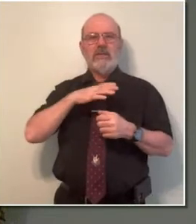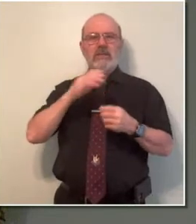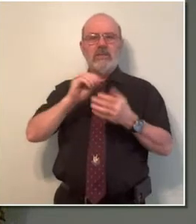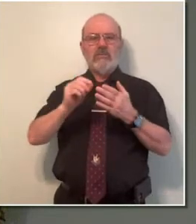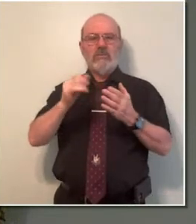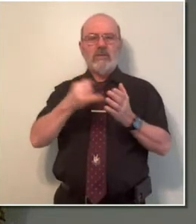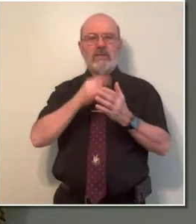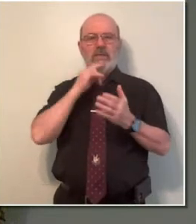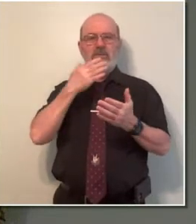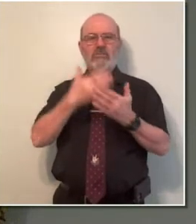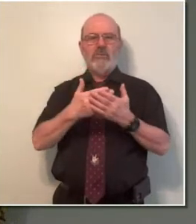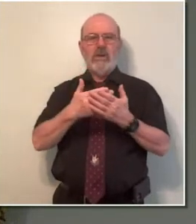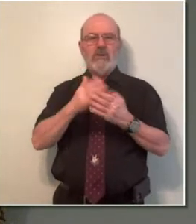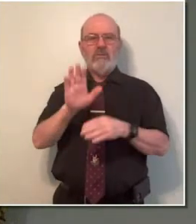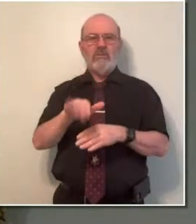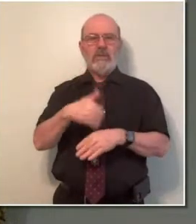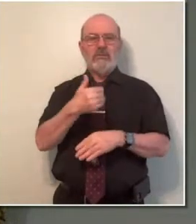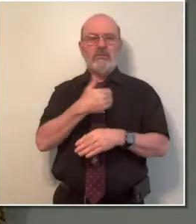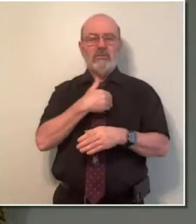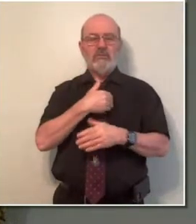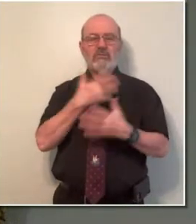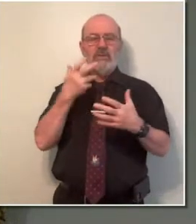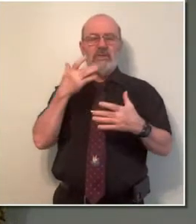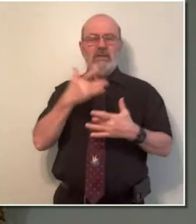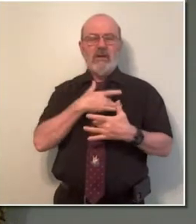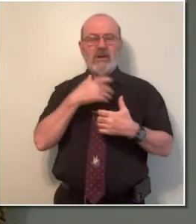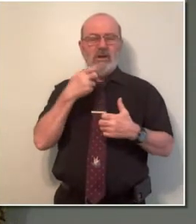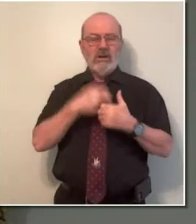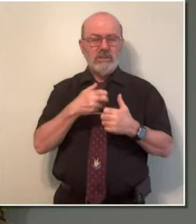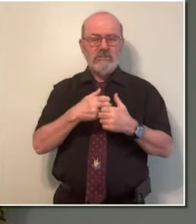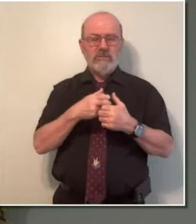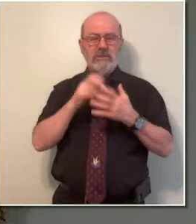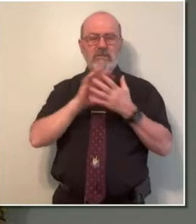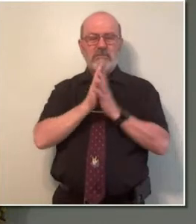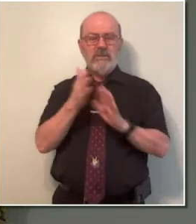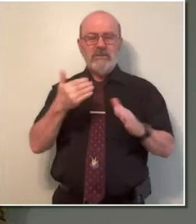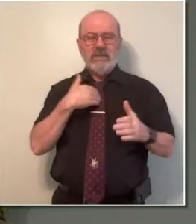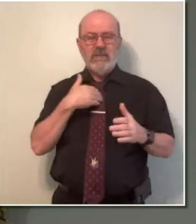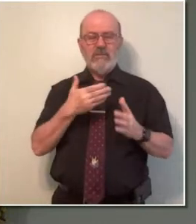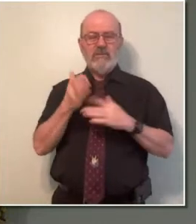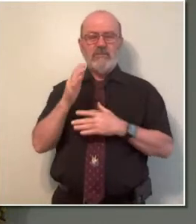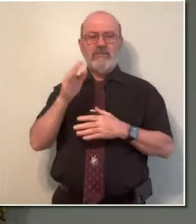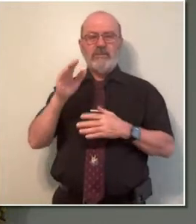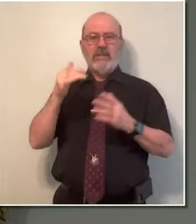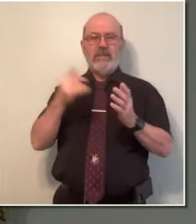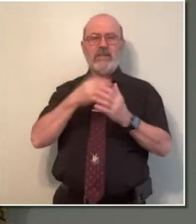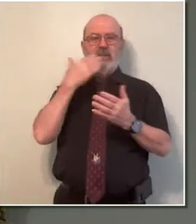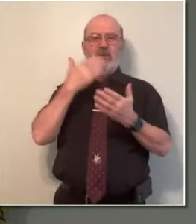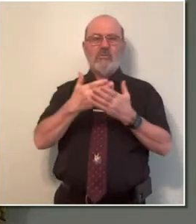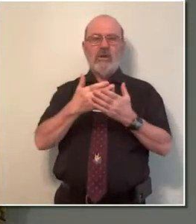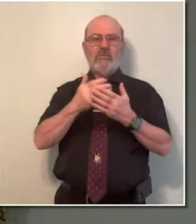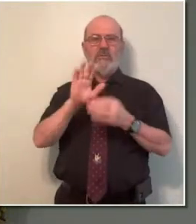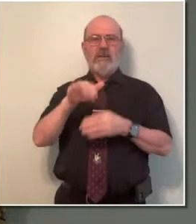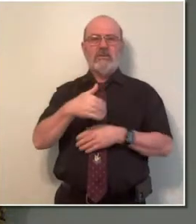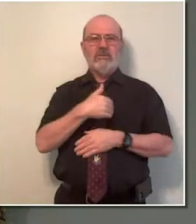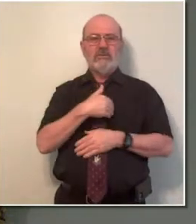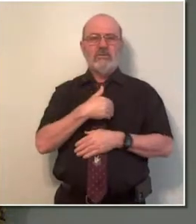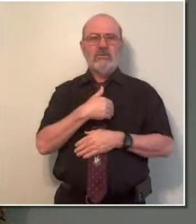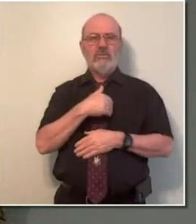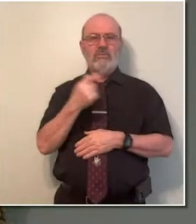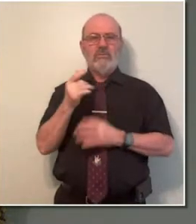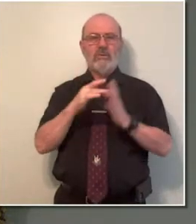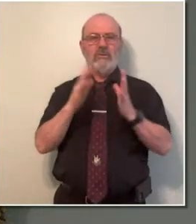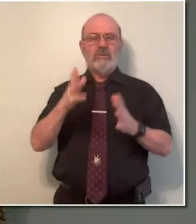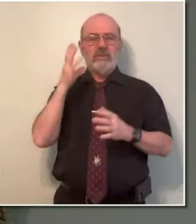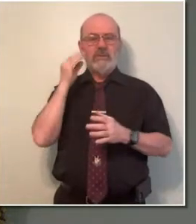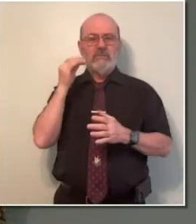great hardships that he went through, but the great peace he had through that. You know, "It is well with my soul." Only a Christian can experience